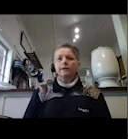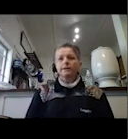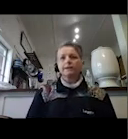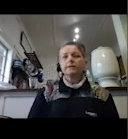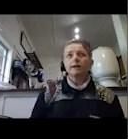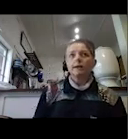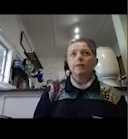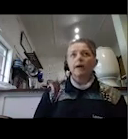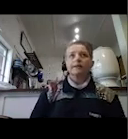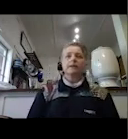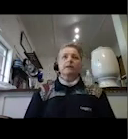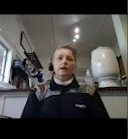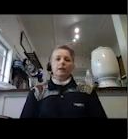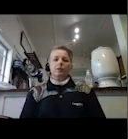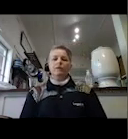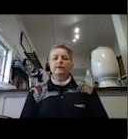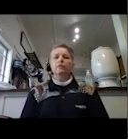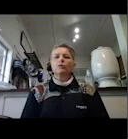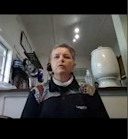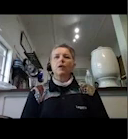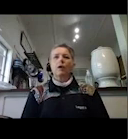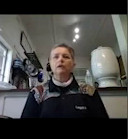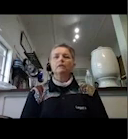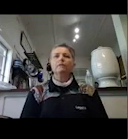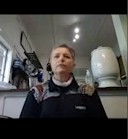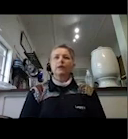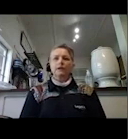civil cases that a person